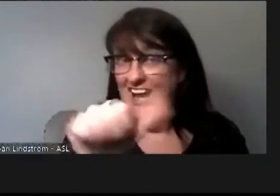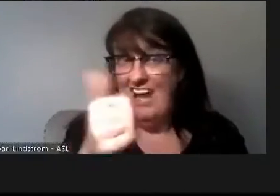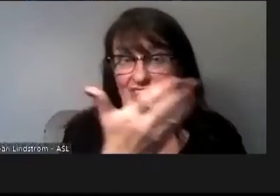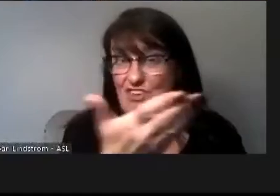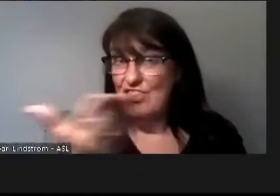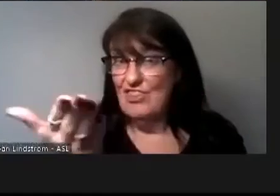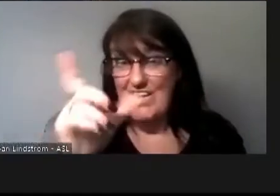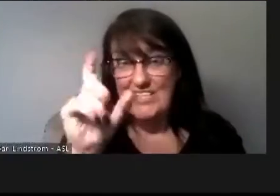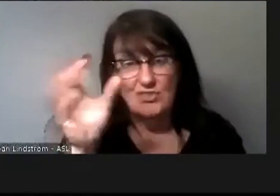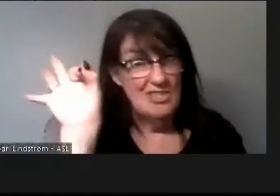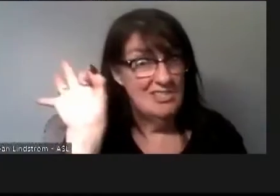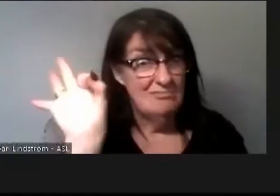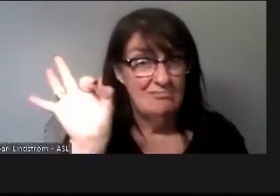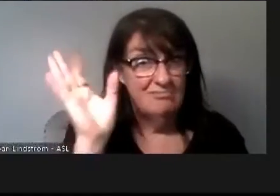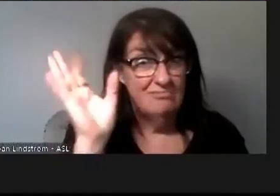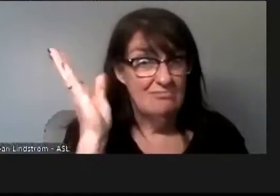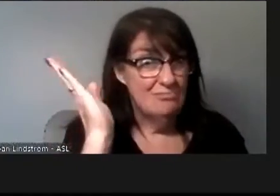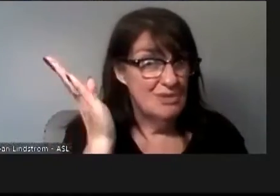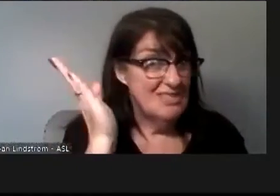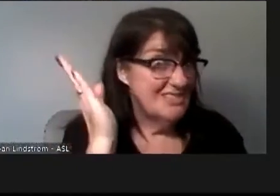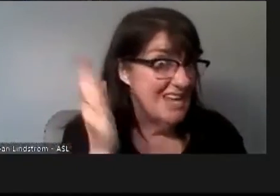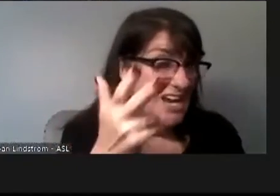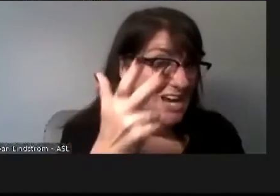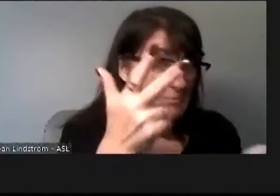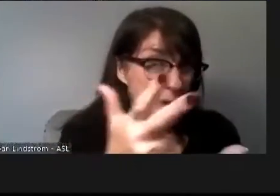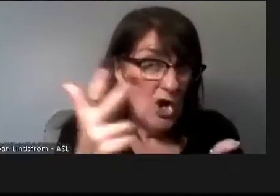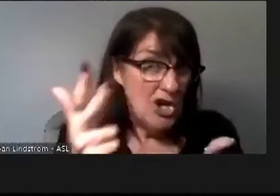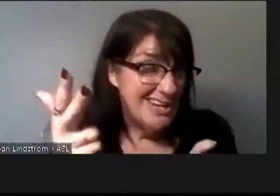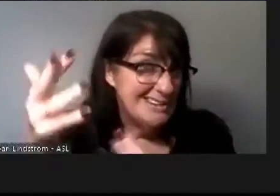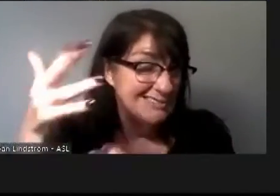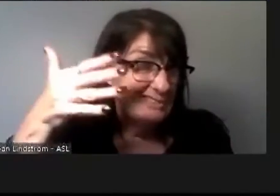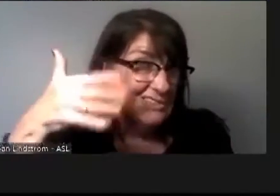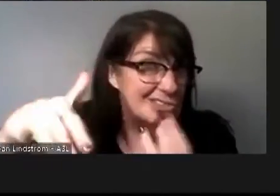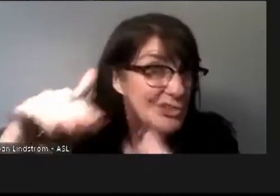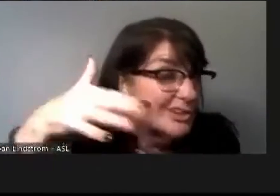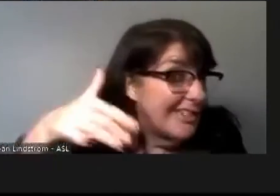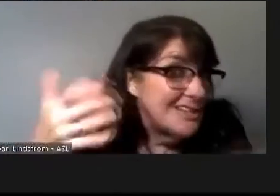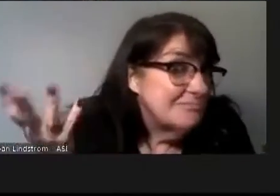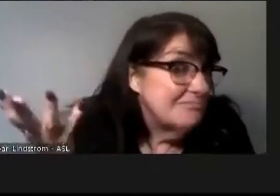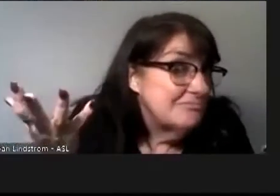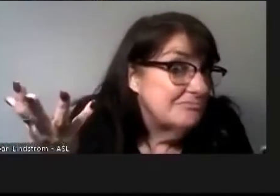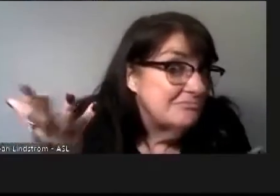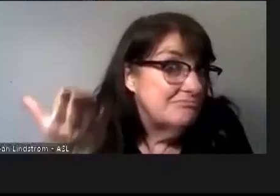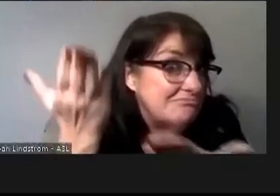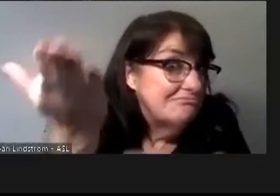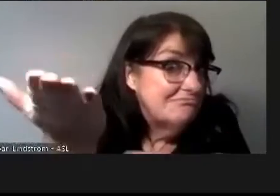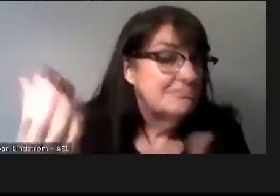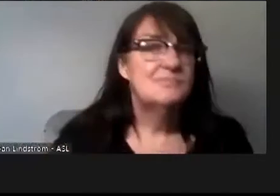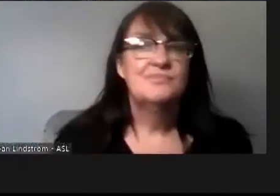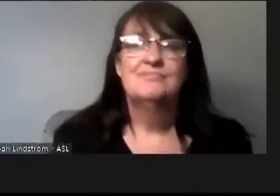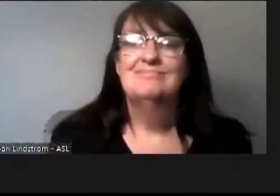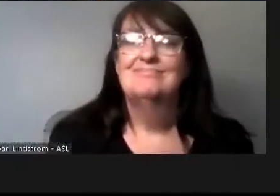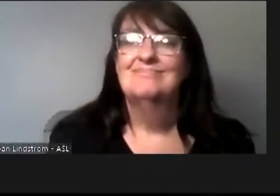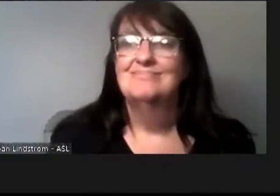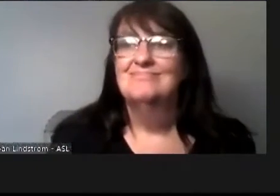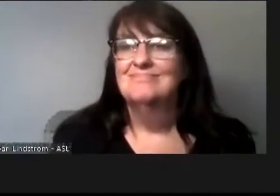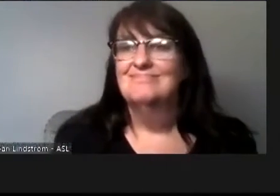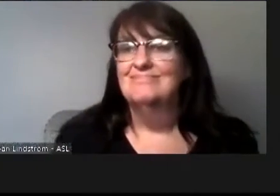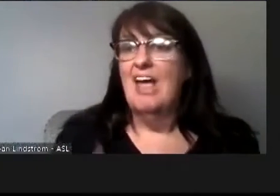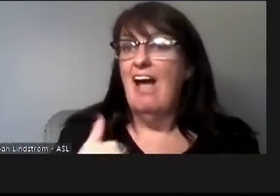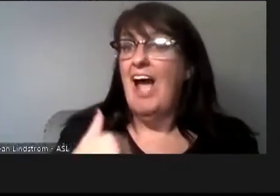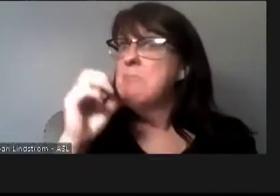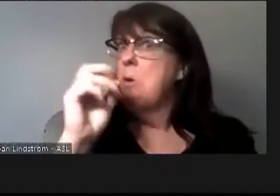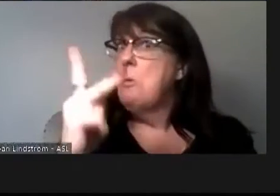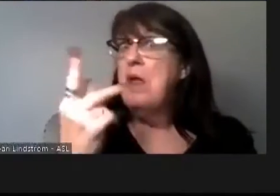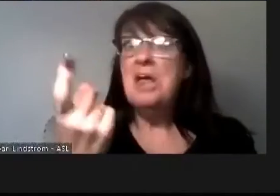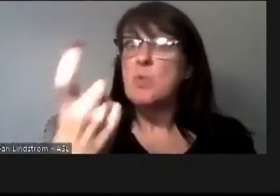present on either the parking or circulation, et cetera. I'd be okay with questions.